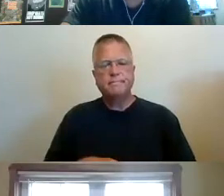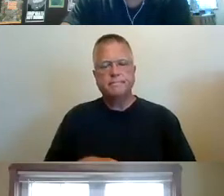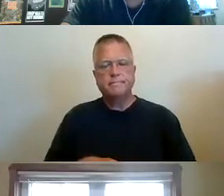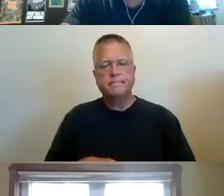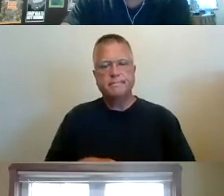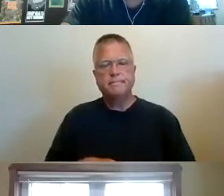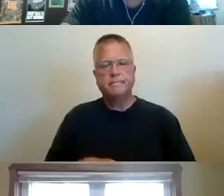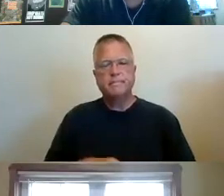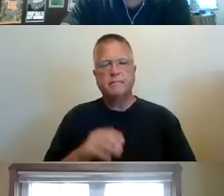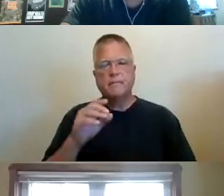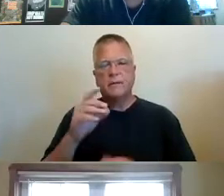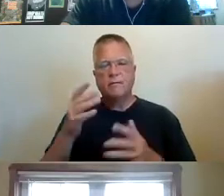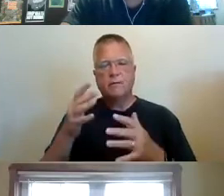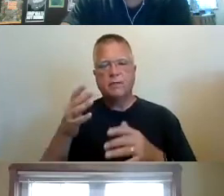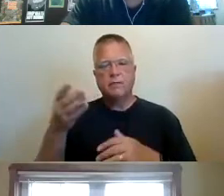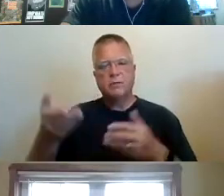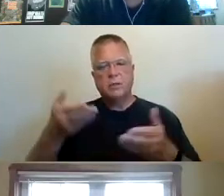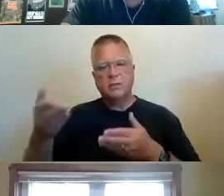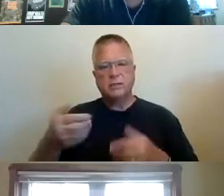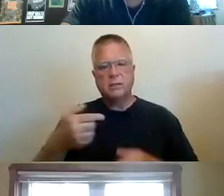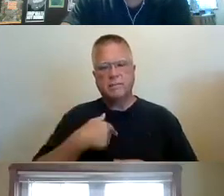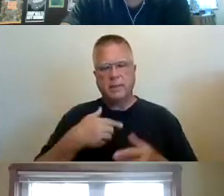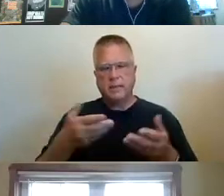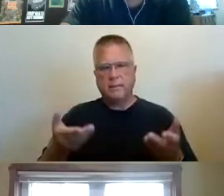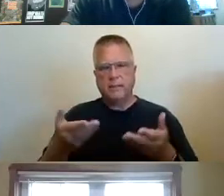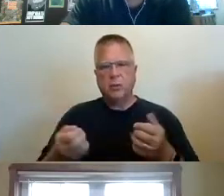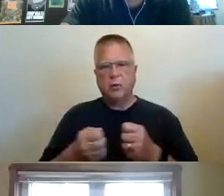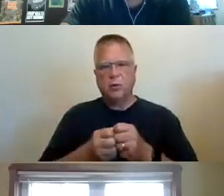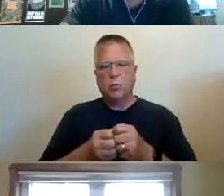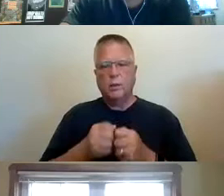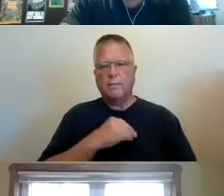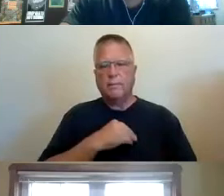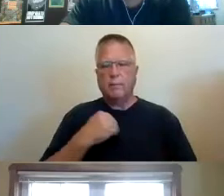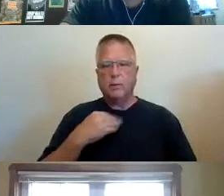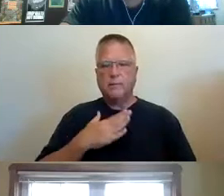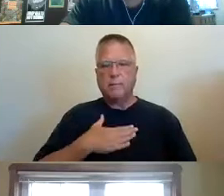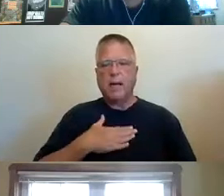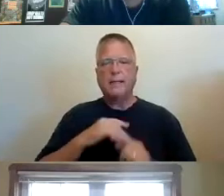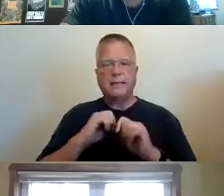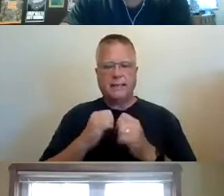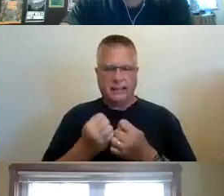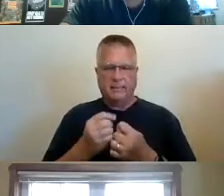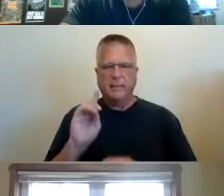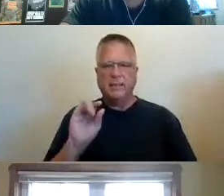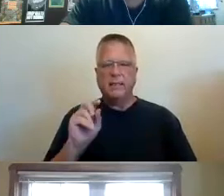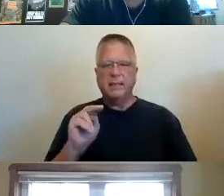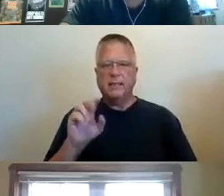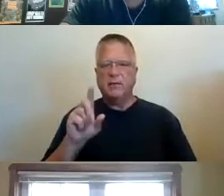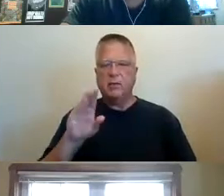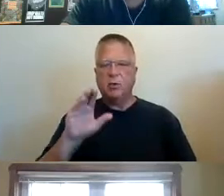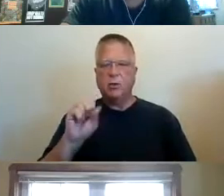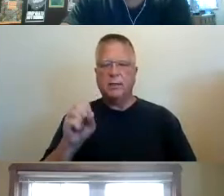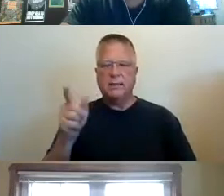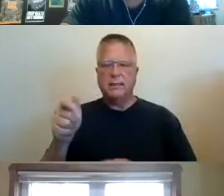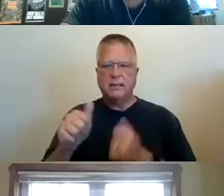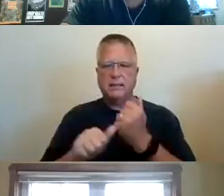So we did introductions. I'm joined here by members of my team, Kim Lucas, who's the Assistant Director